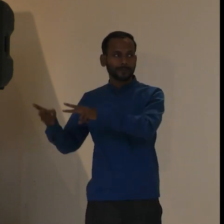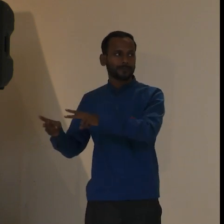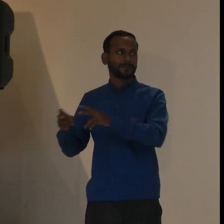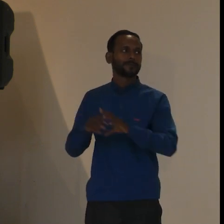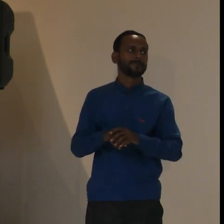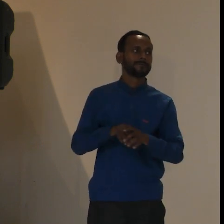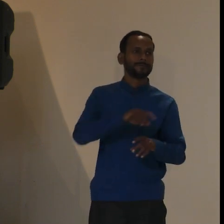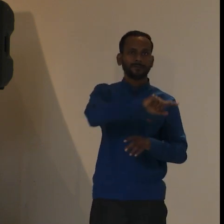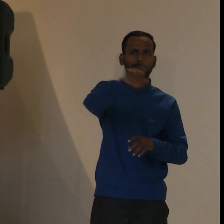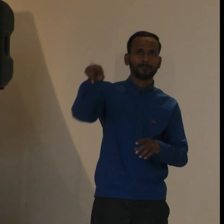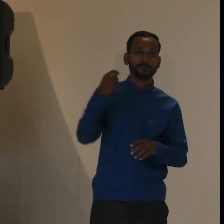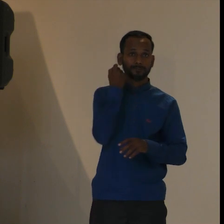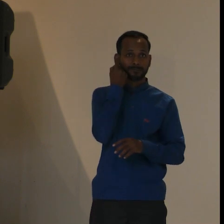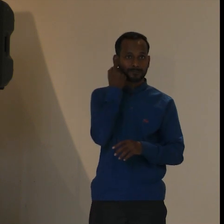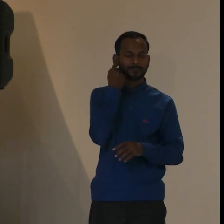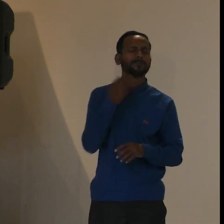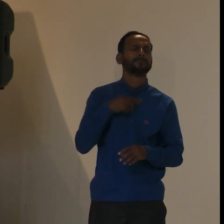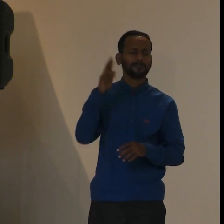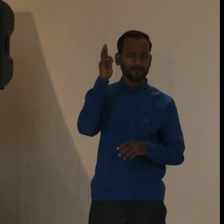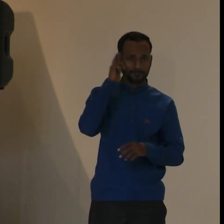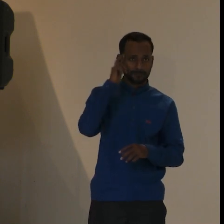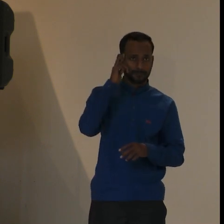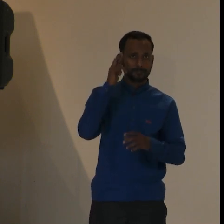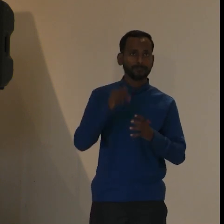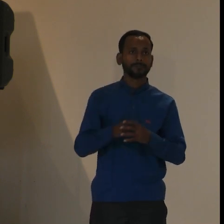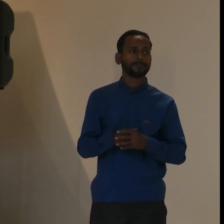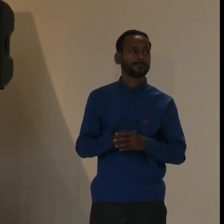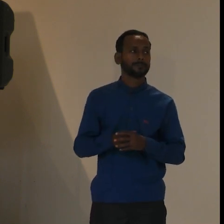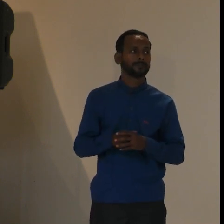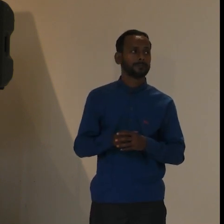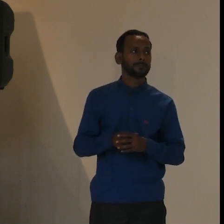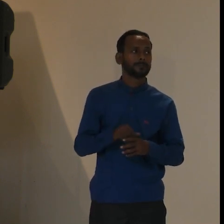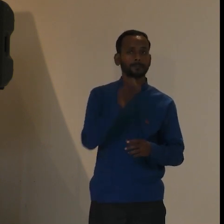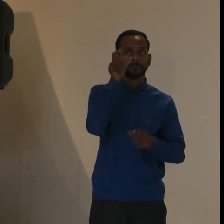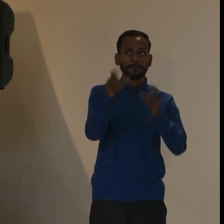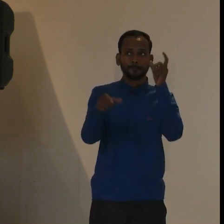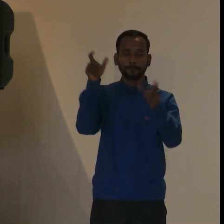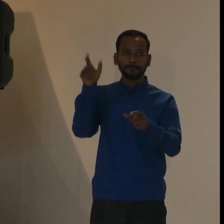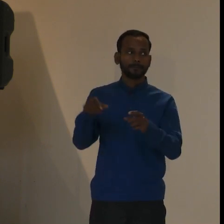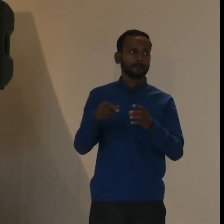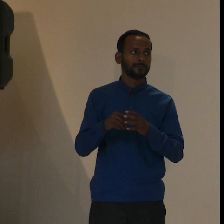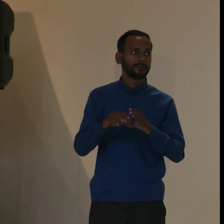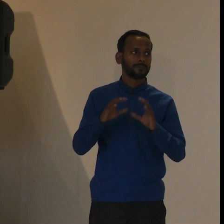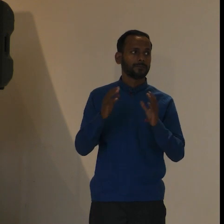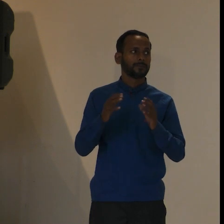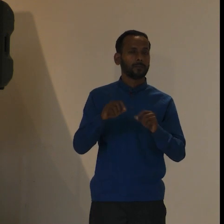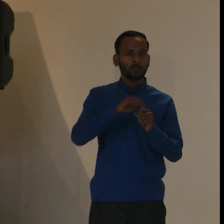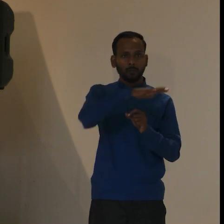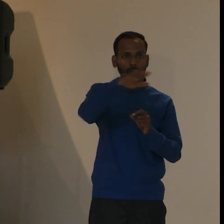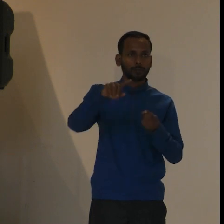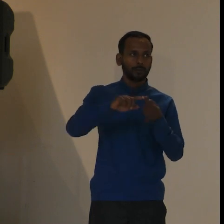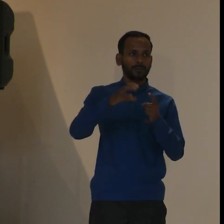converted. Everybody's understanding, hopefully, what we're saying. But the audience is a huge part of all of our ecosystems.